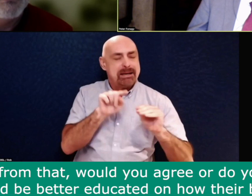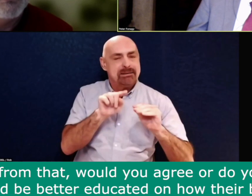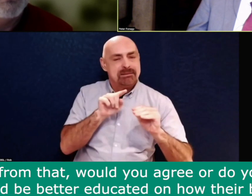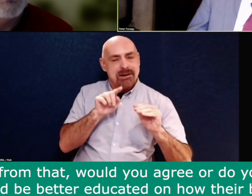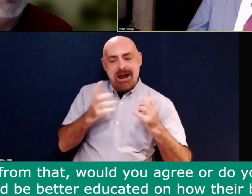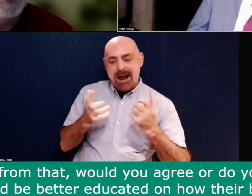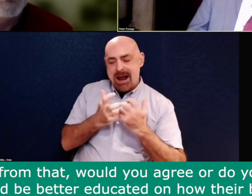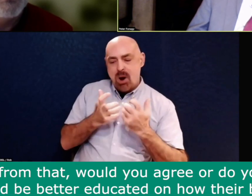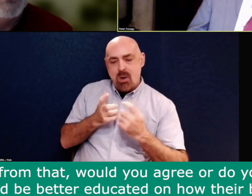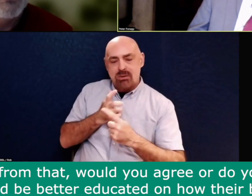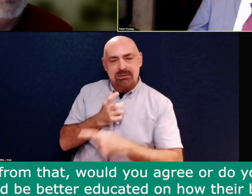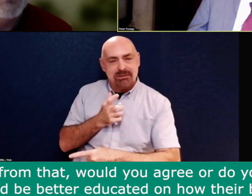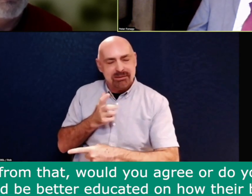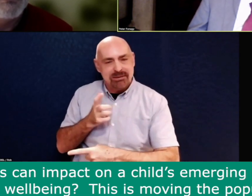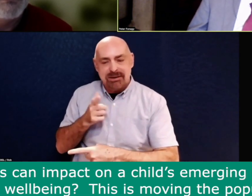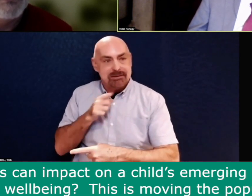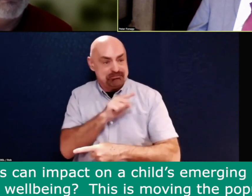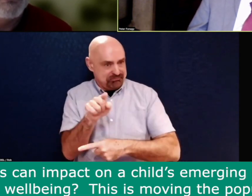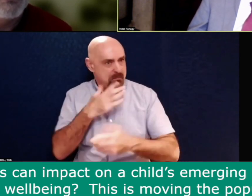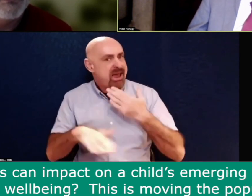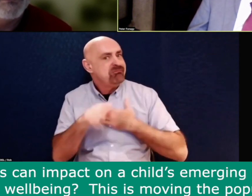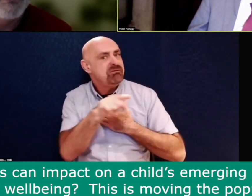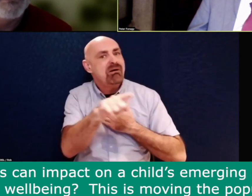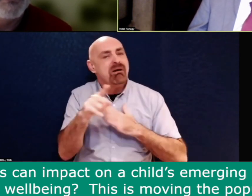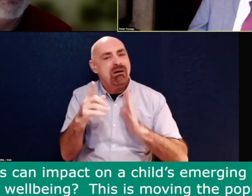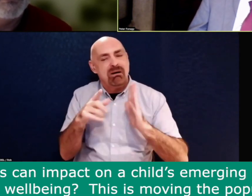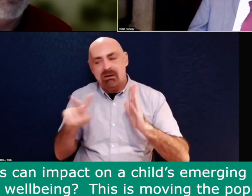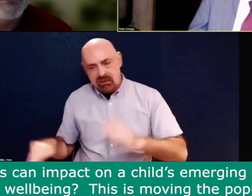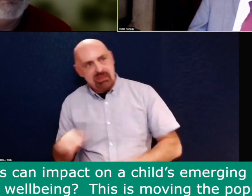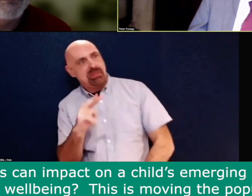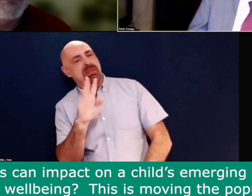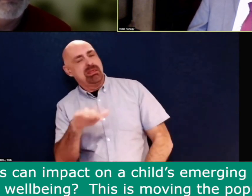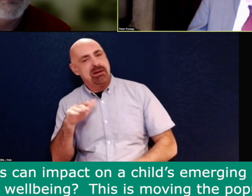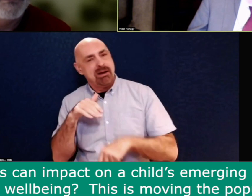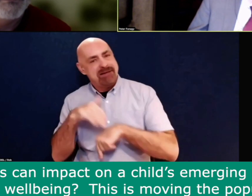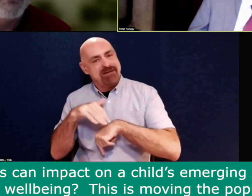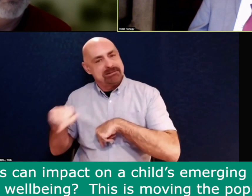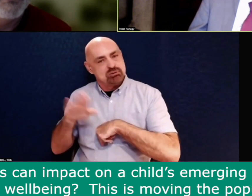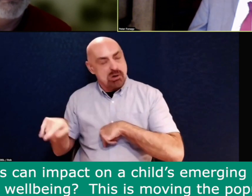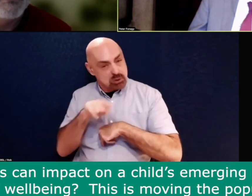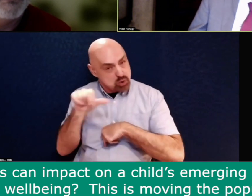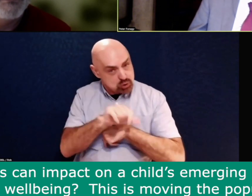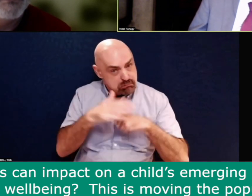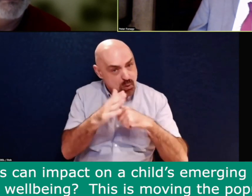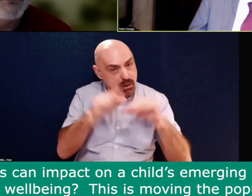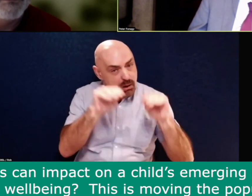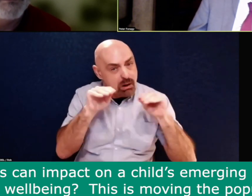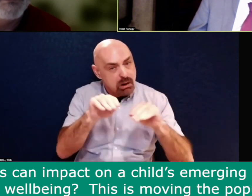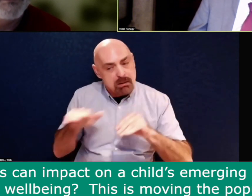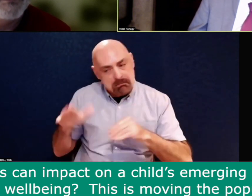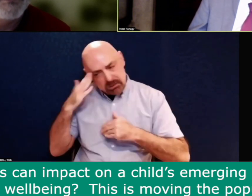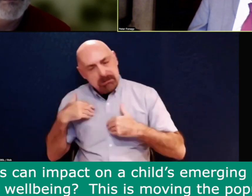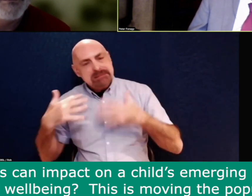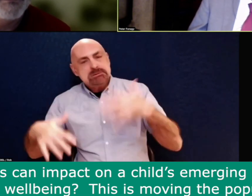how their behaviors, how their actions can impact on a child's emerging mental health or